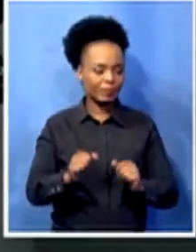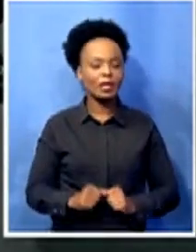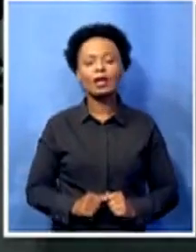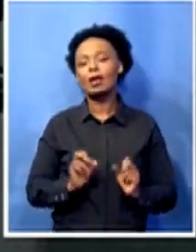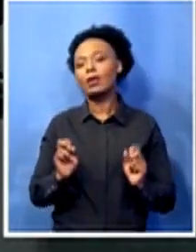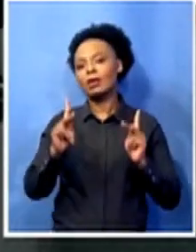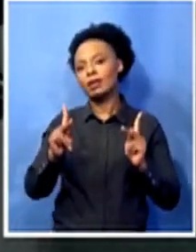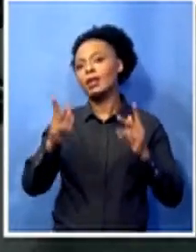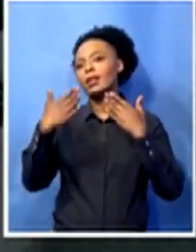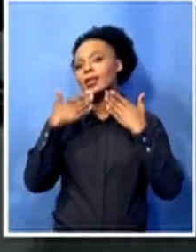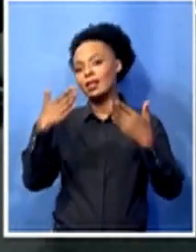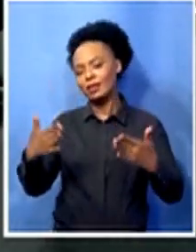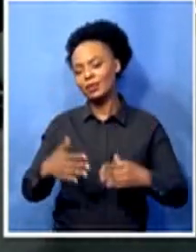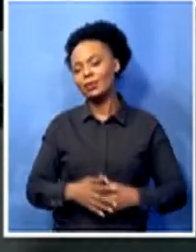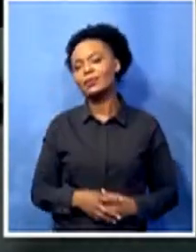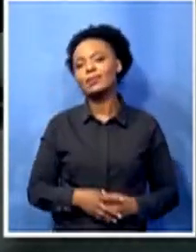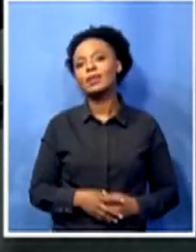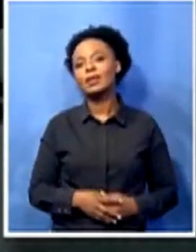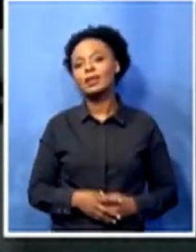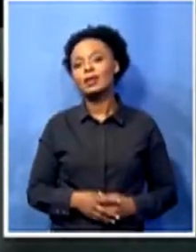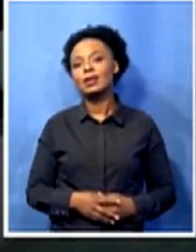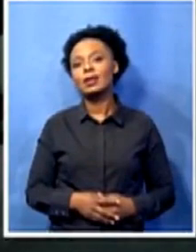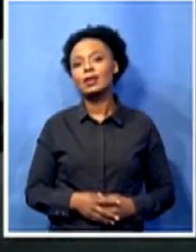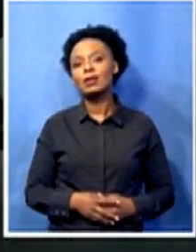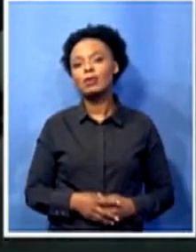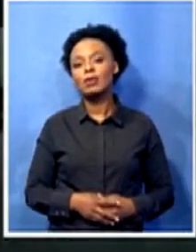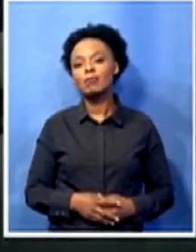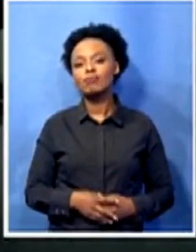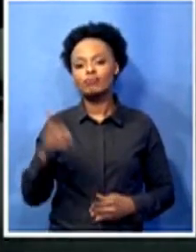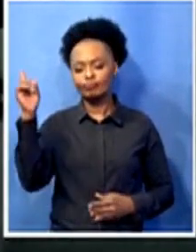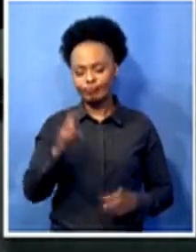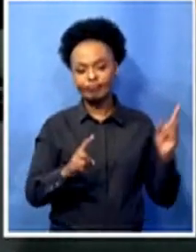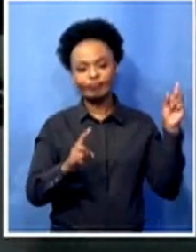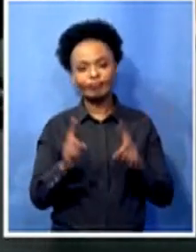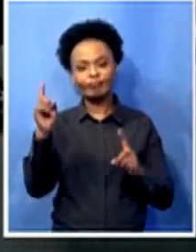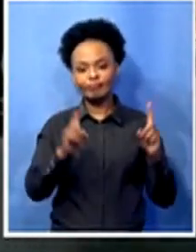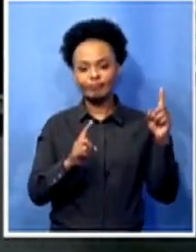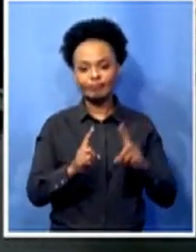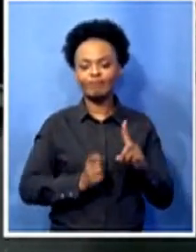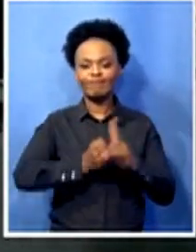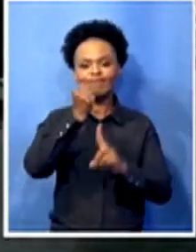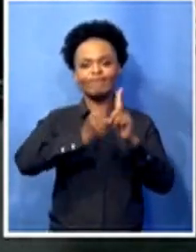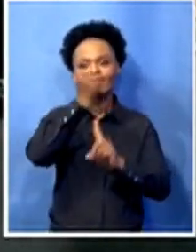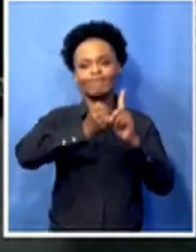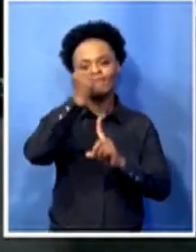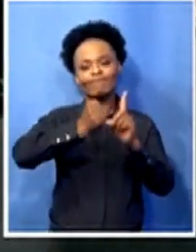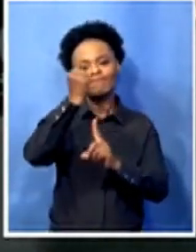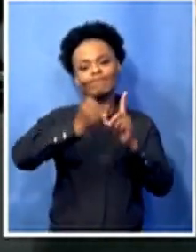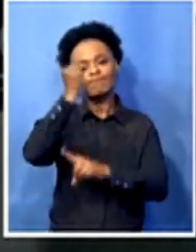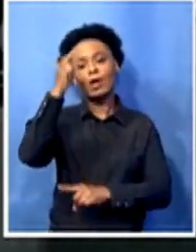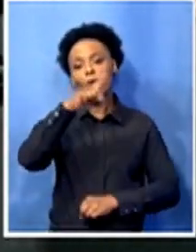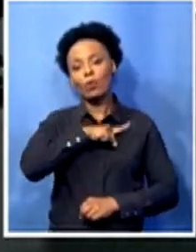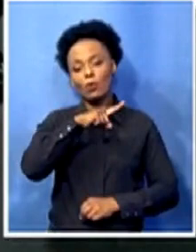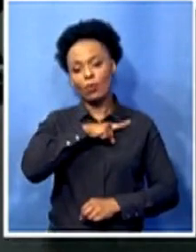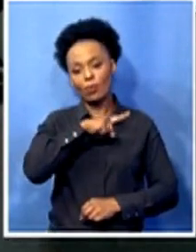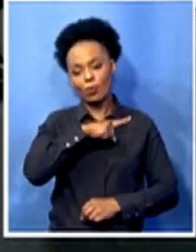nizihluphe nisukume phansi ngoba lokho enikukhulumayo enize la